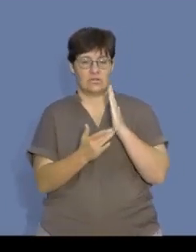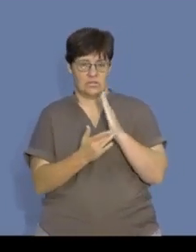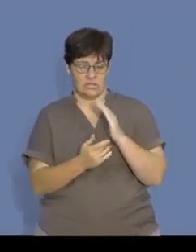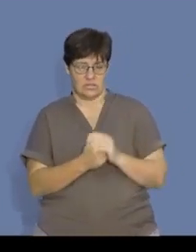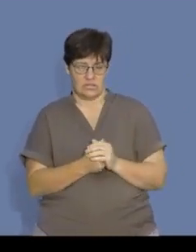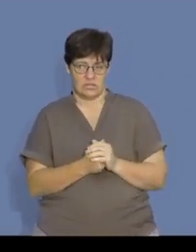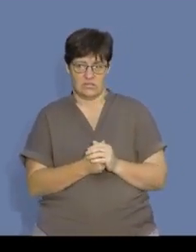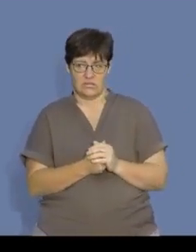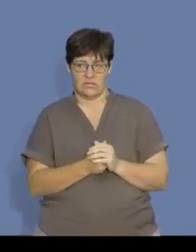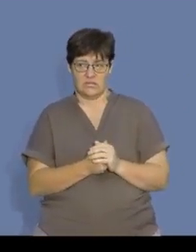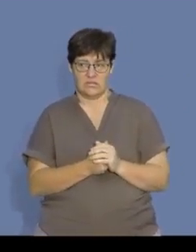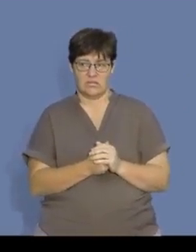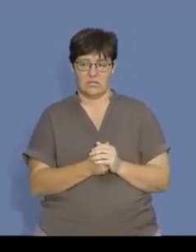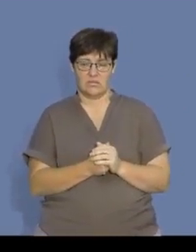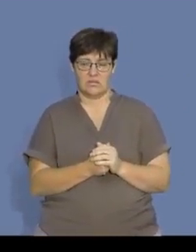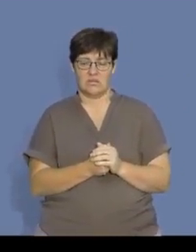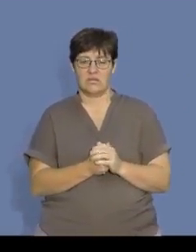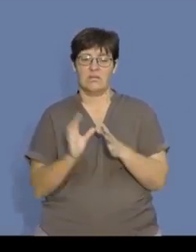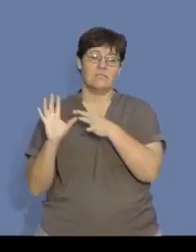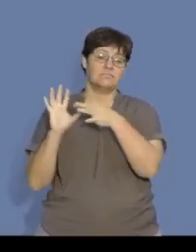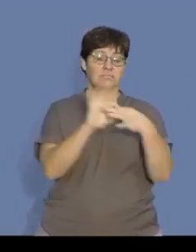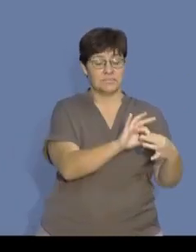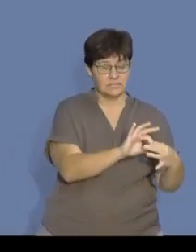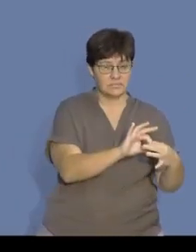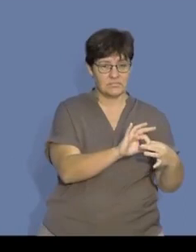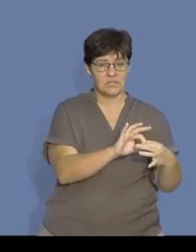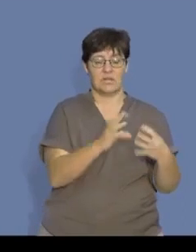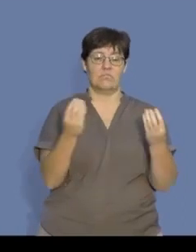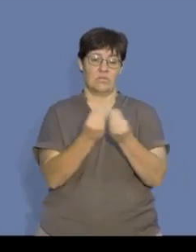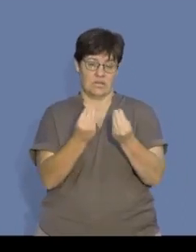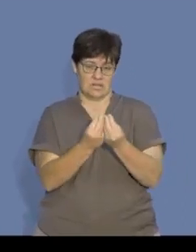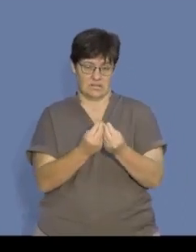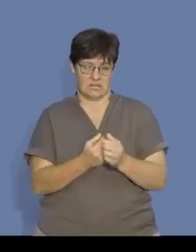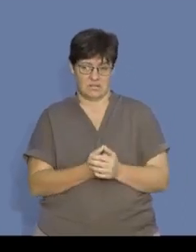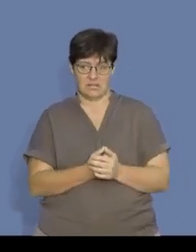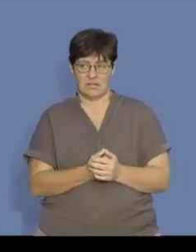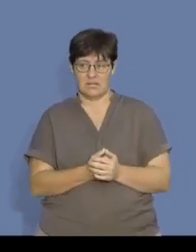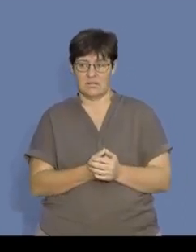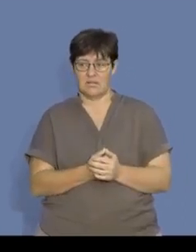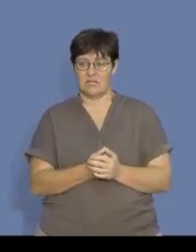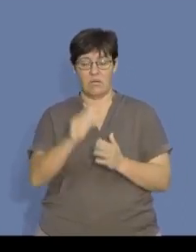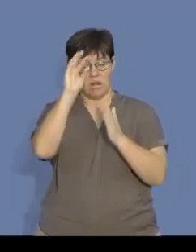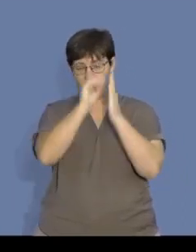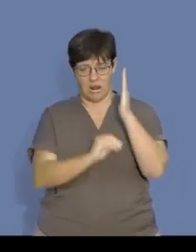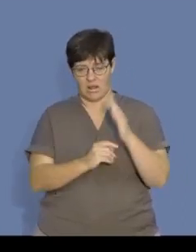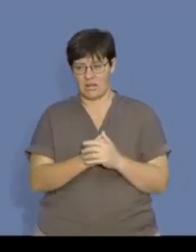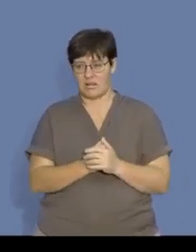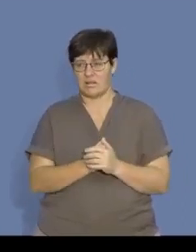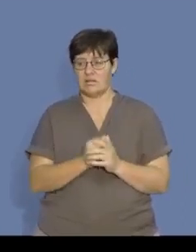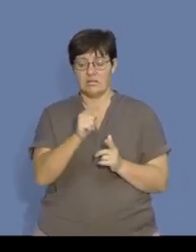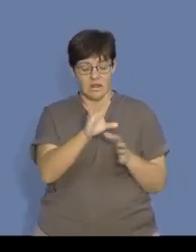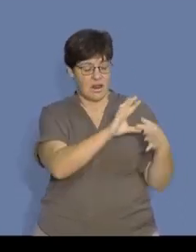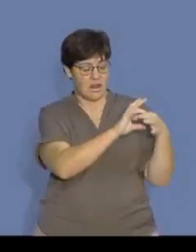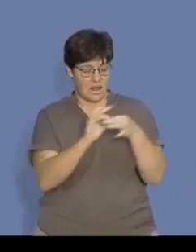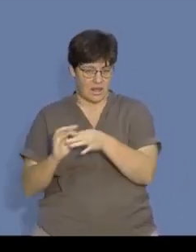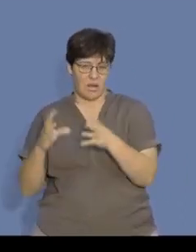talk about technology, right, and link it to the product. I'm not going to write